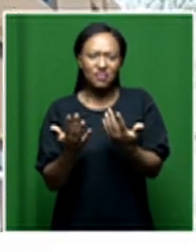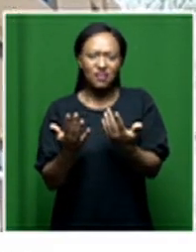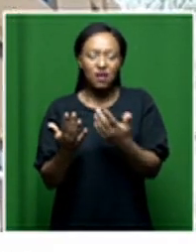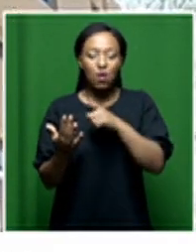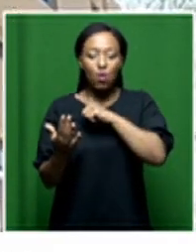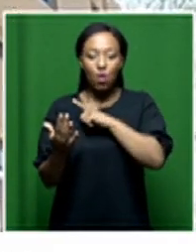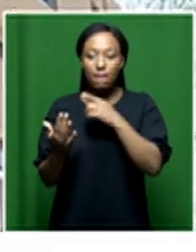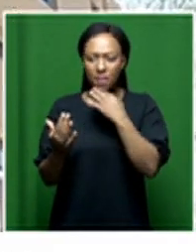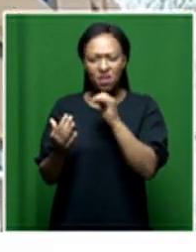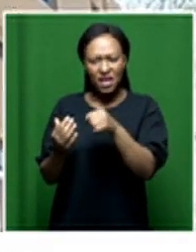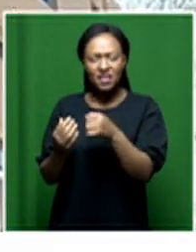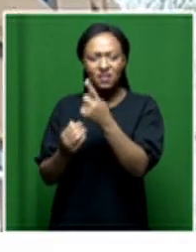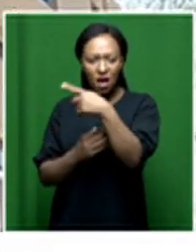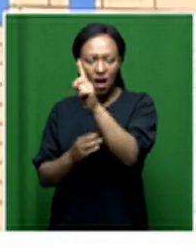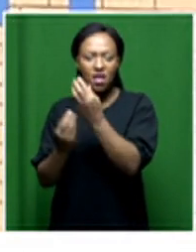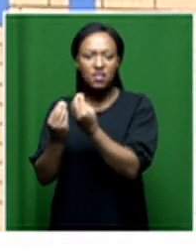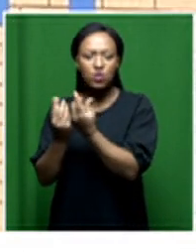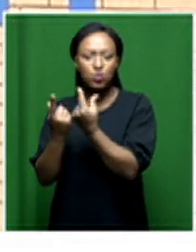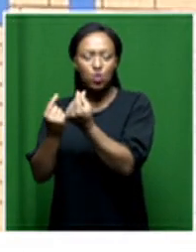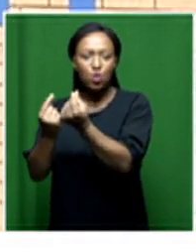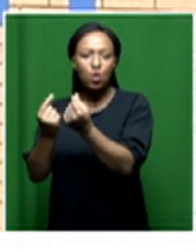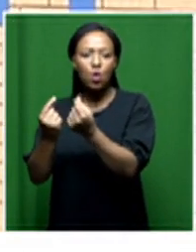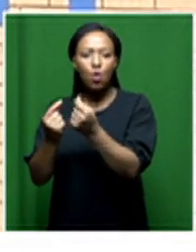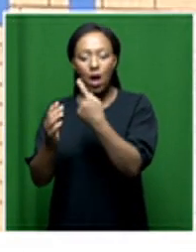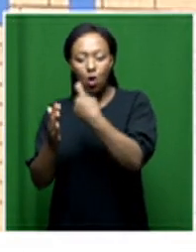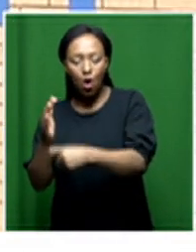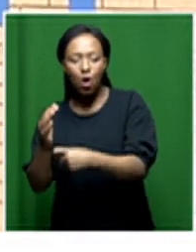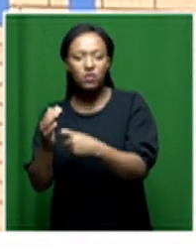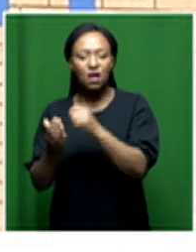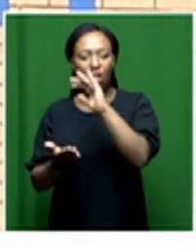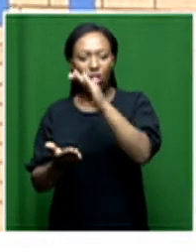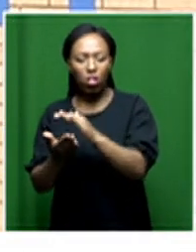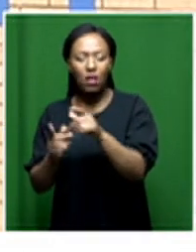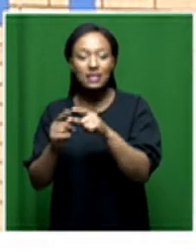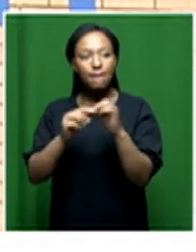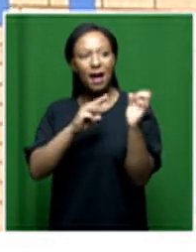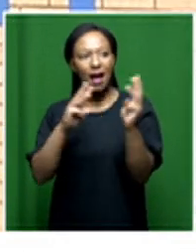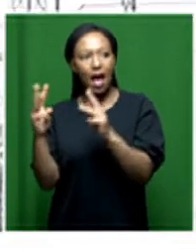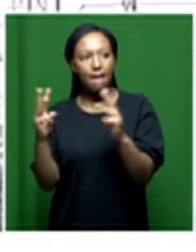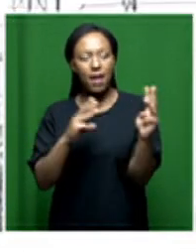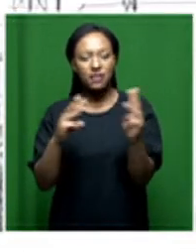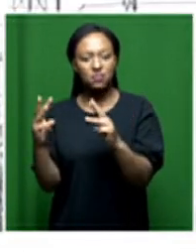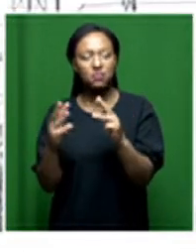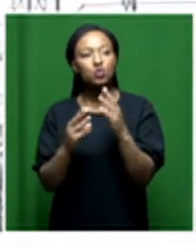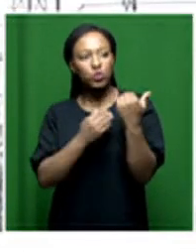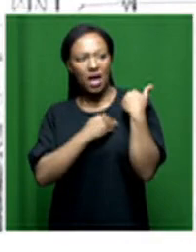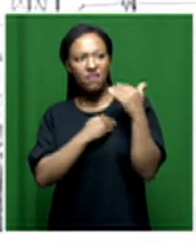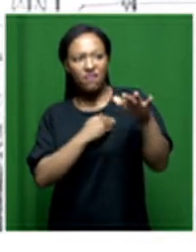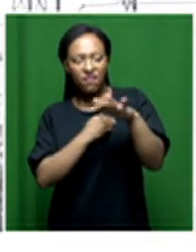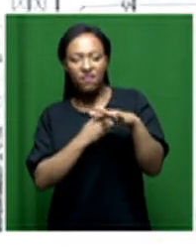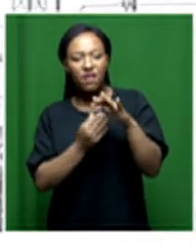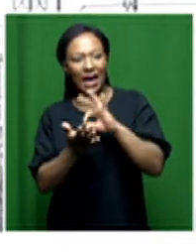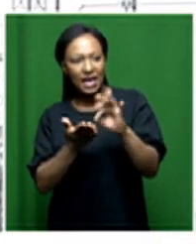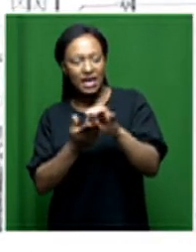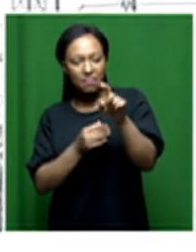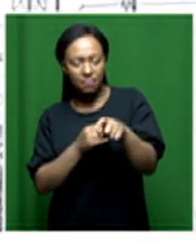as the right thing to do with regard to externality costs like health and climate, but we can actually do it in a way that will